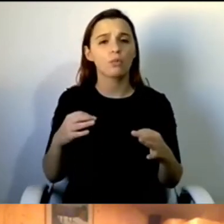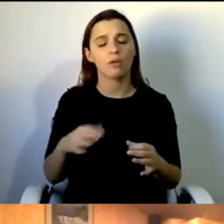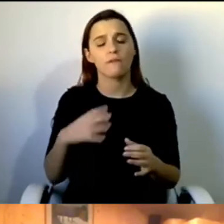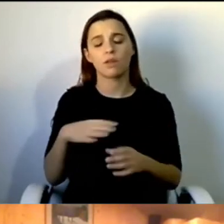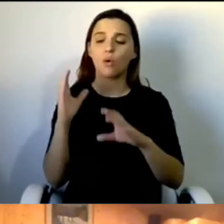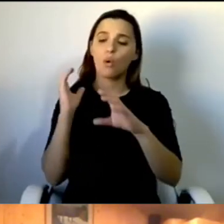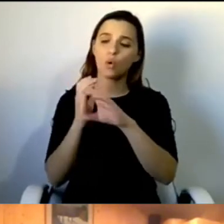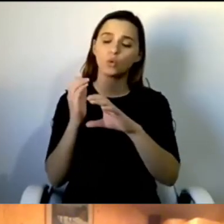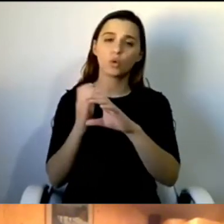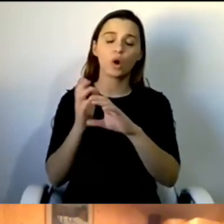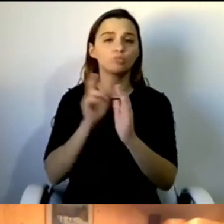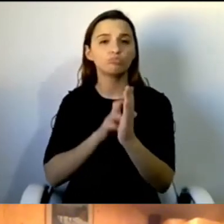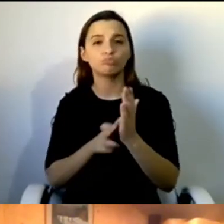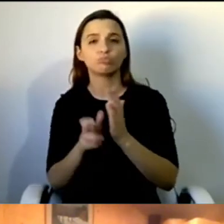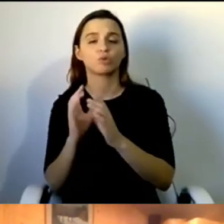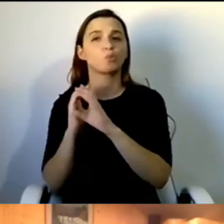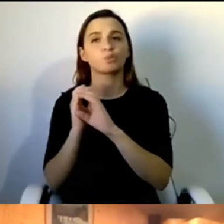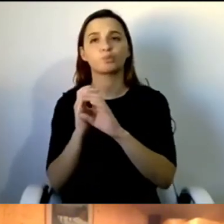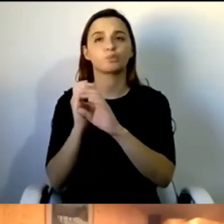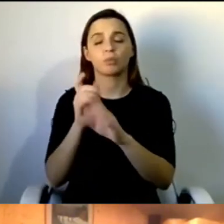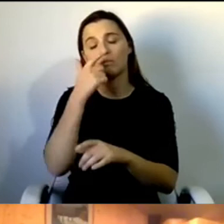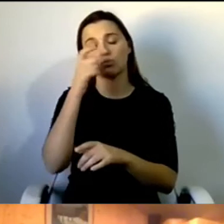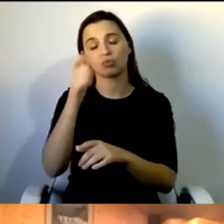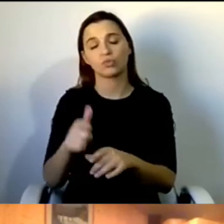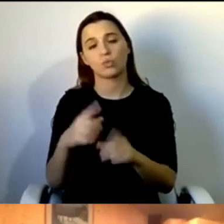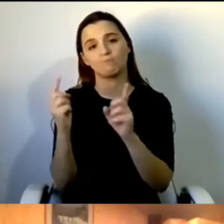bus, that's what I should access.